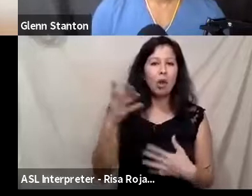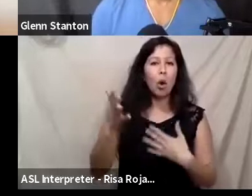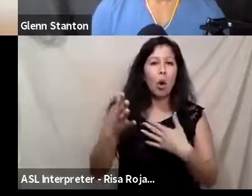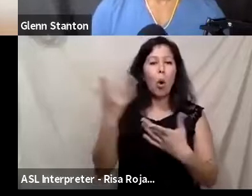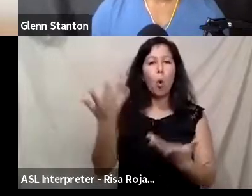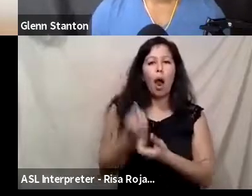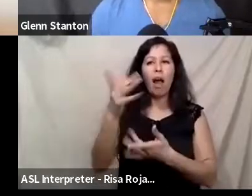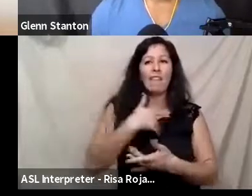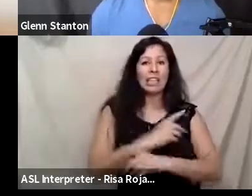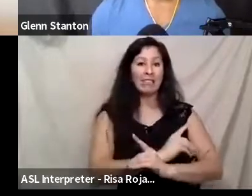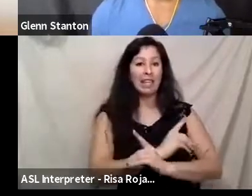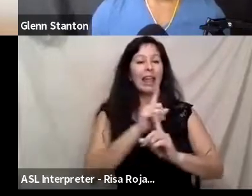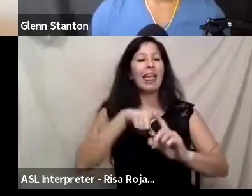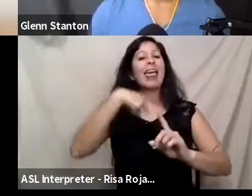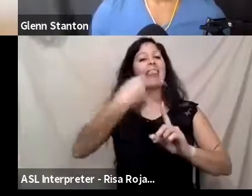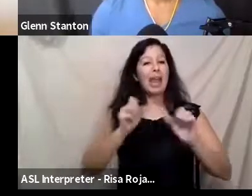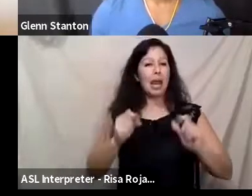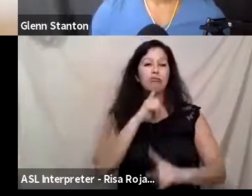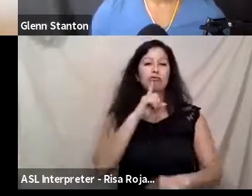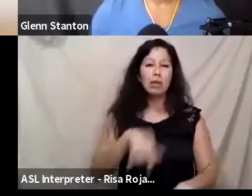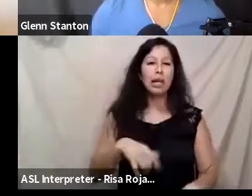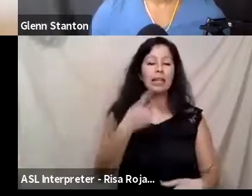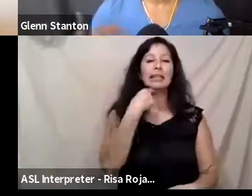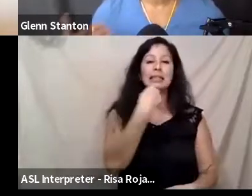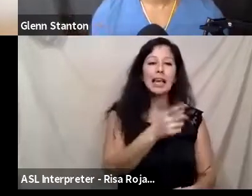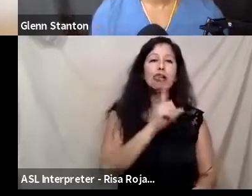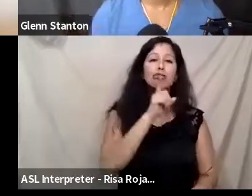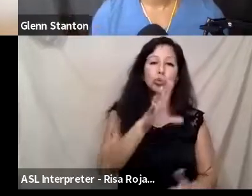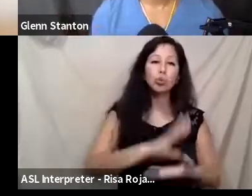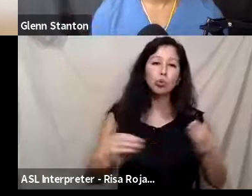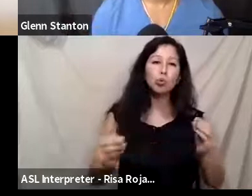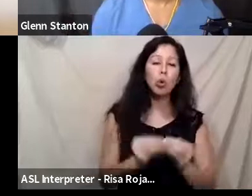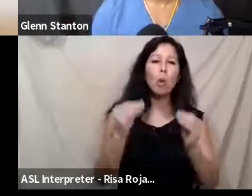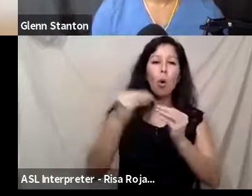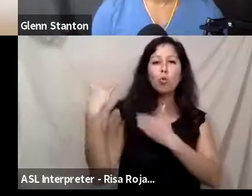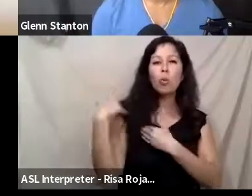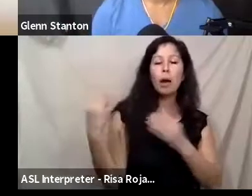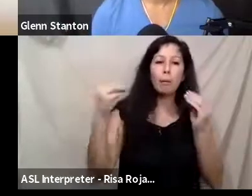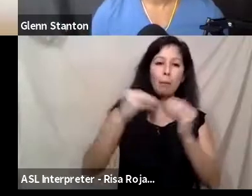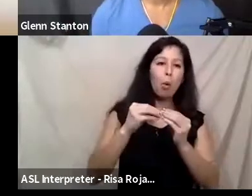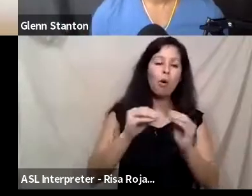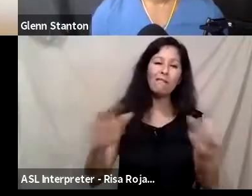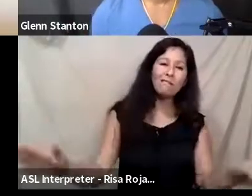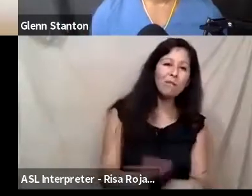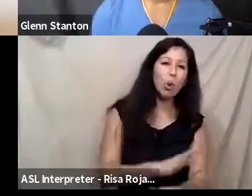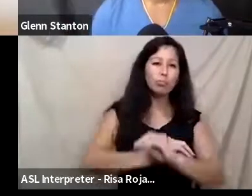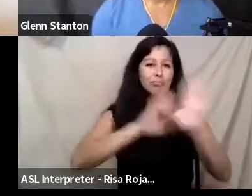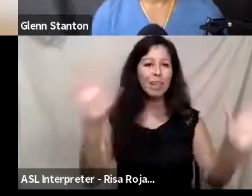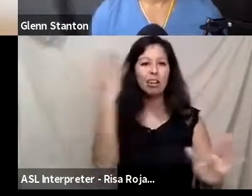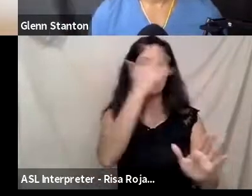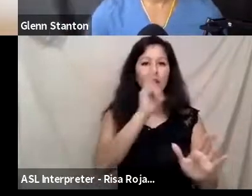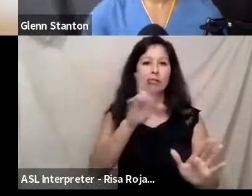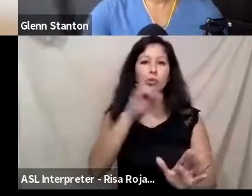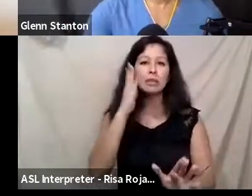defensive, then you're able to really tell the story far more responsibly and far more fully than